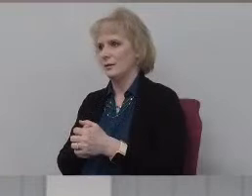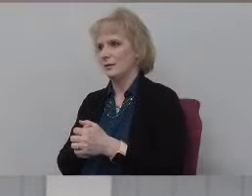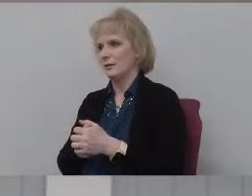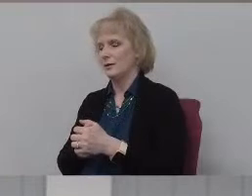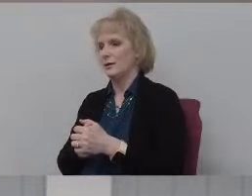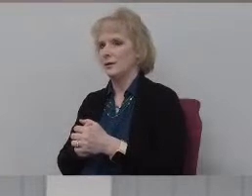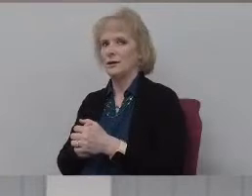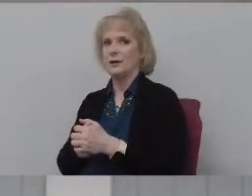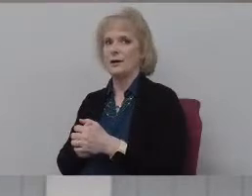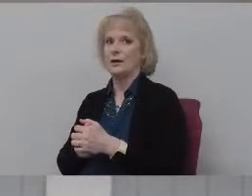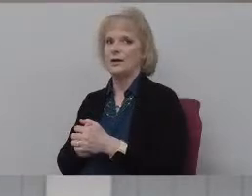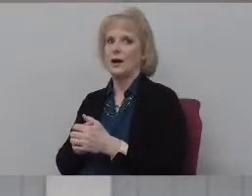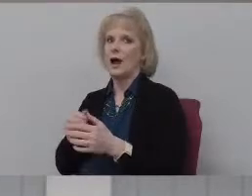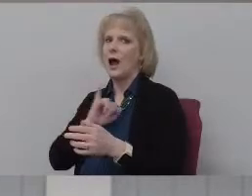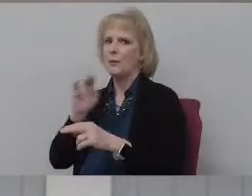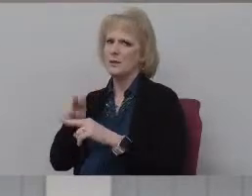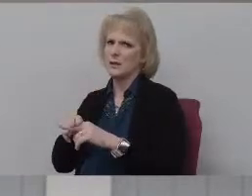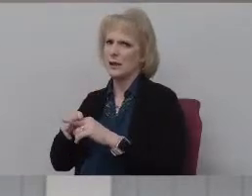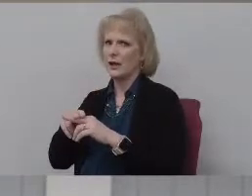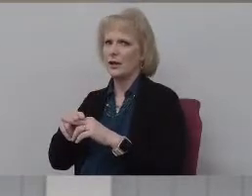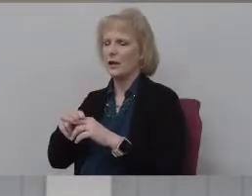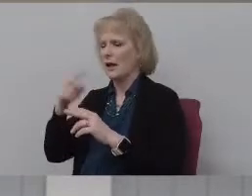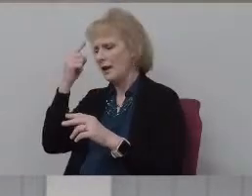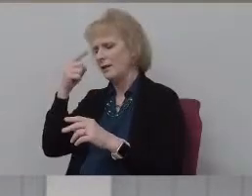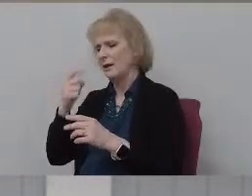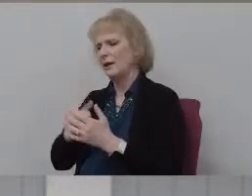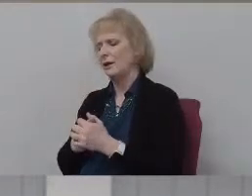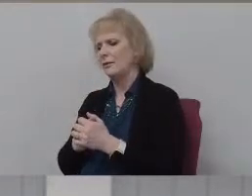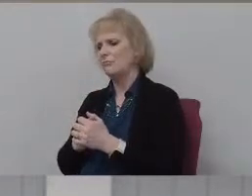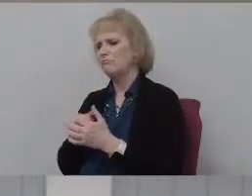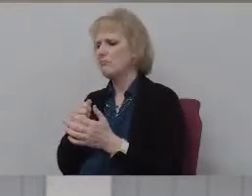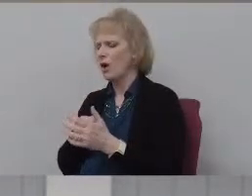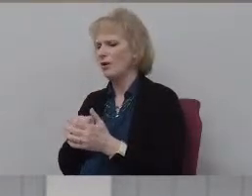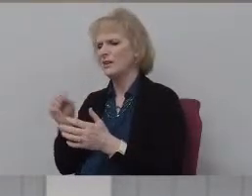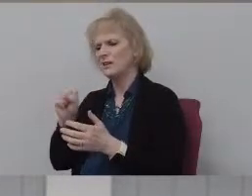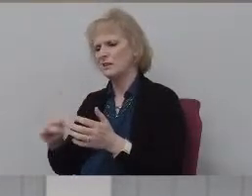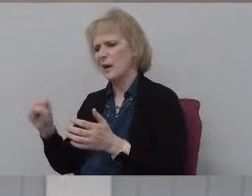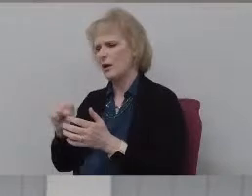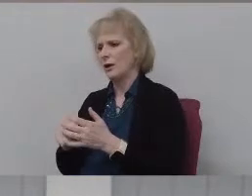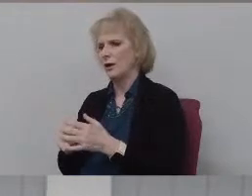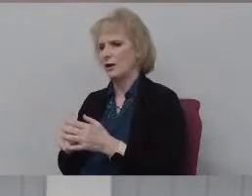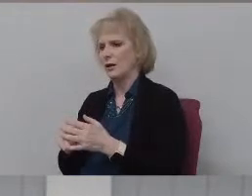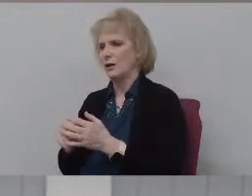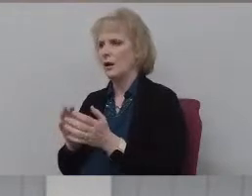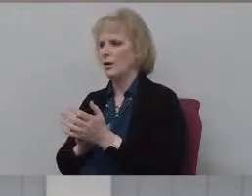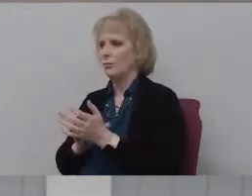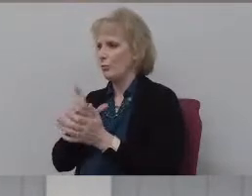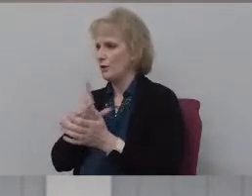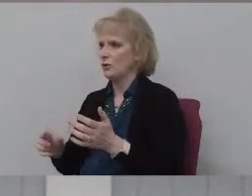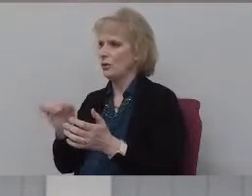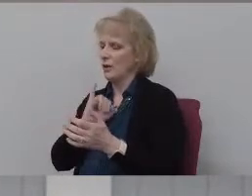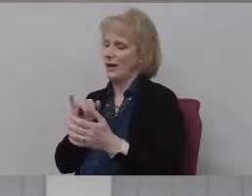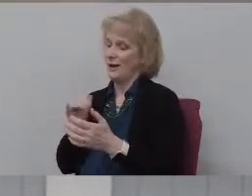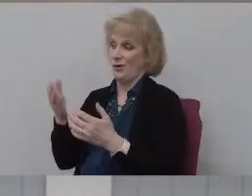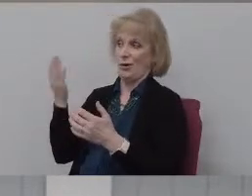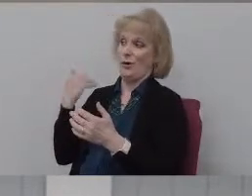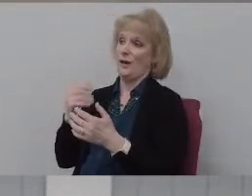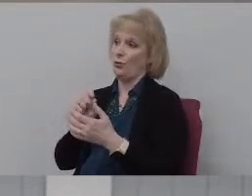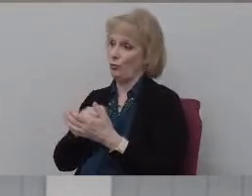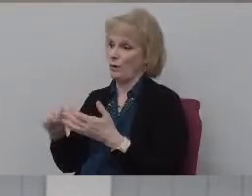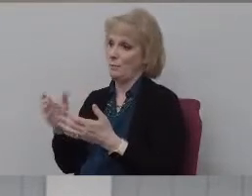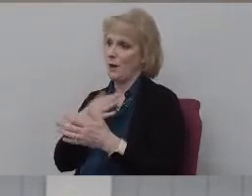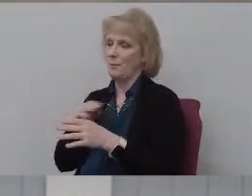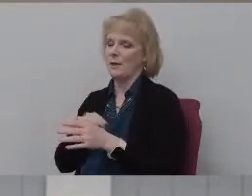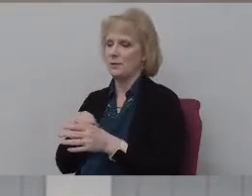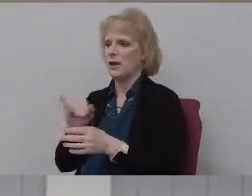it's going to take some time, and I'm sitting there, and I can remember this thinking, it's Saturday. Praise the Lord, I already had my messages ready. But I'm sitting